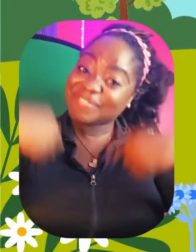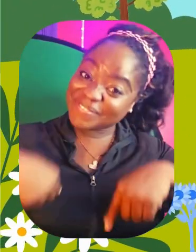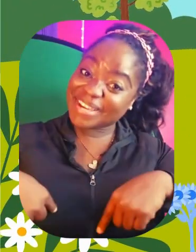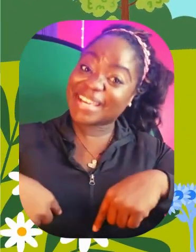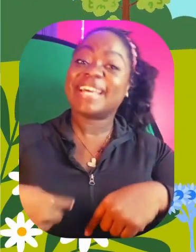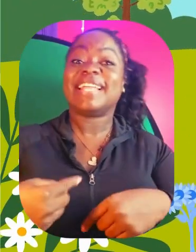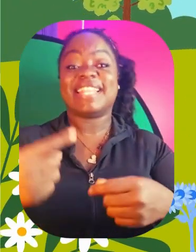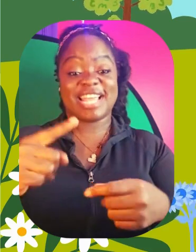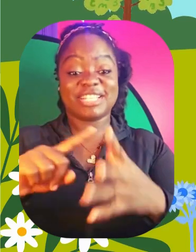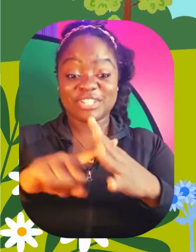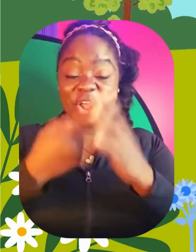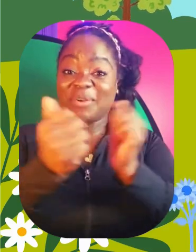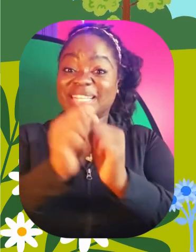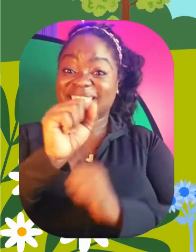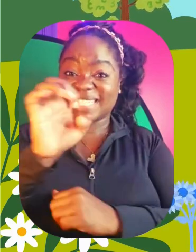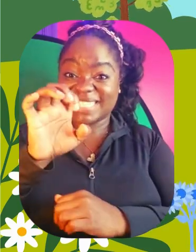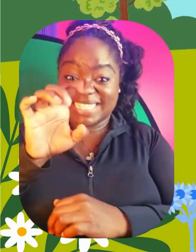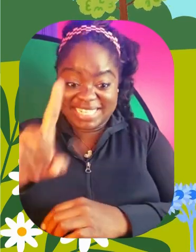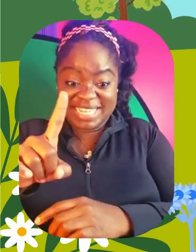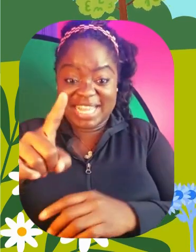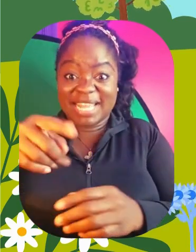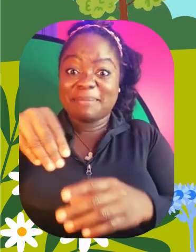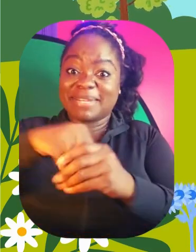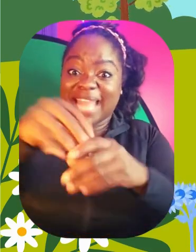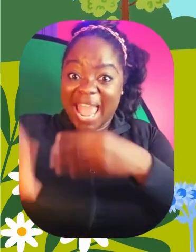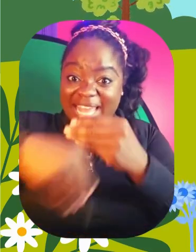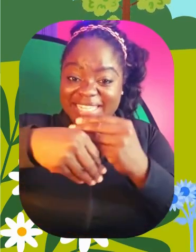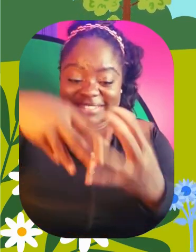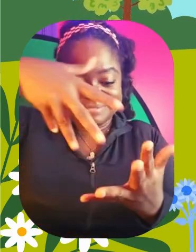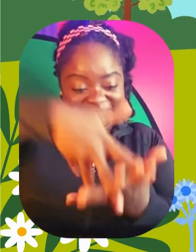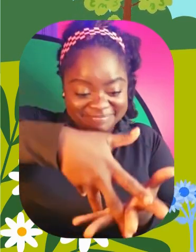Come on, girls. Let's put the seed in the ground.